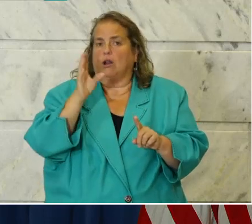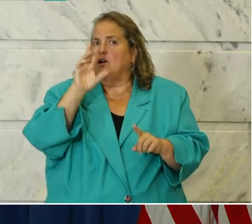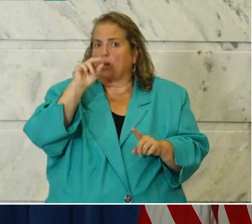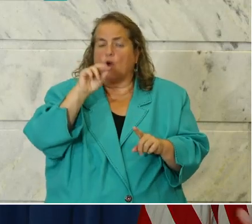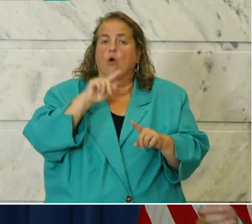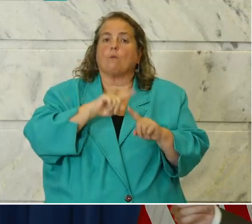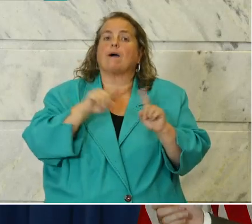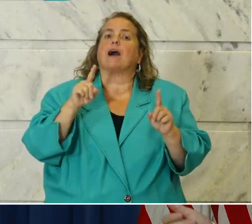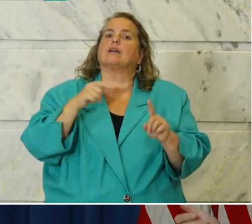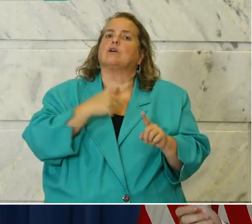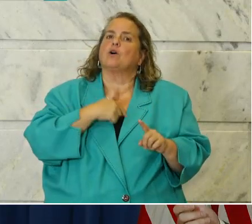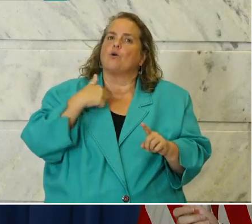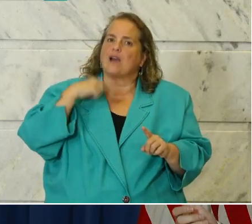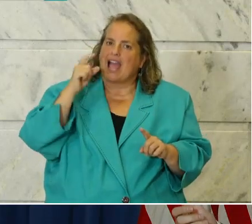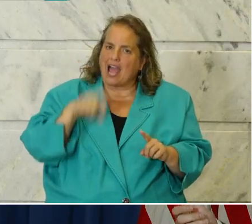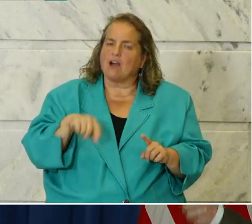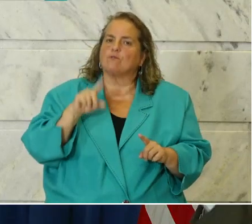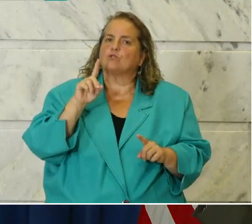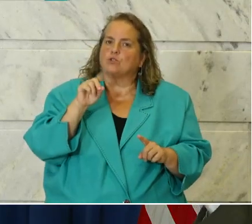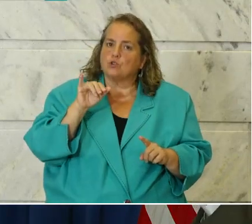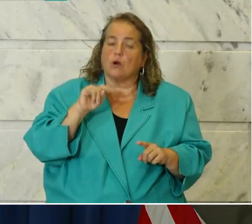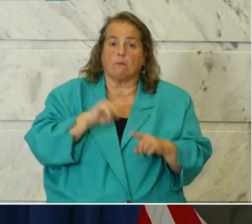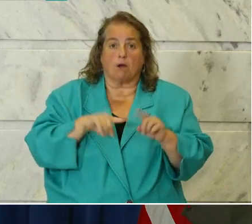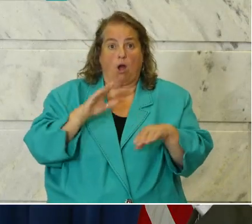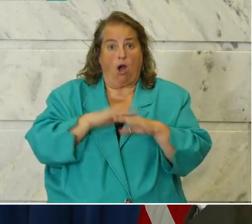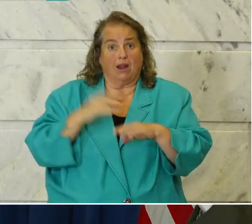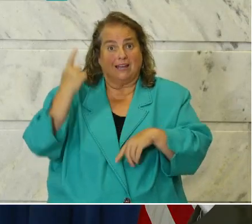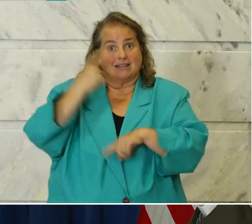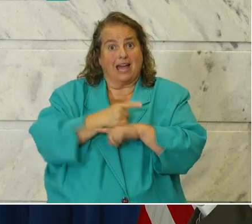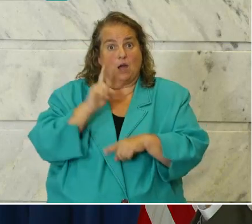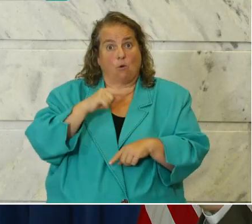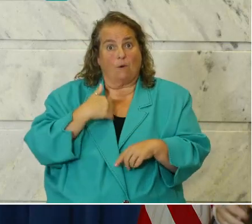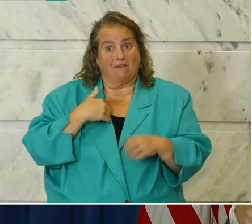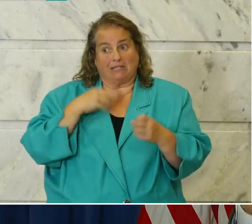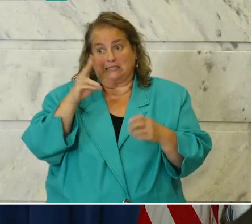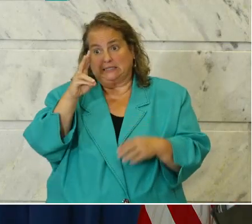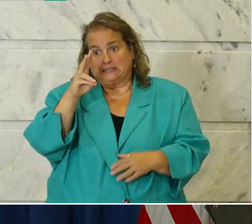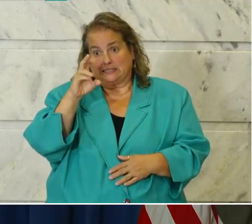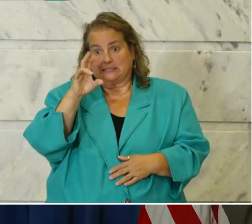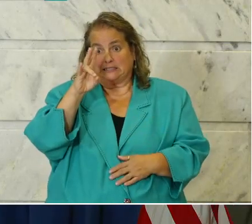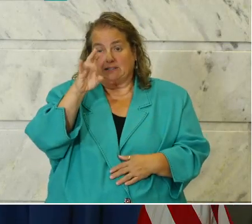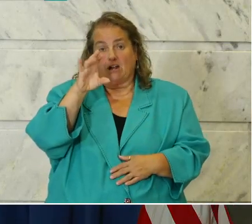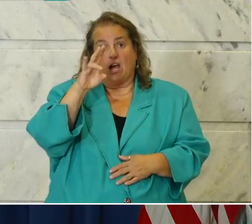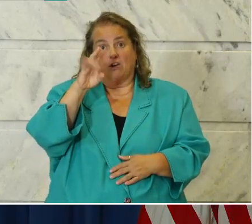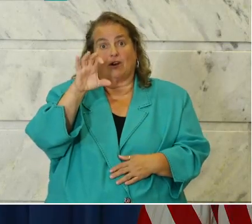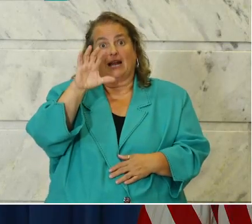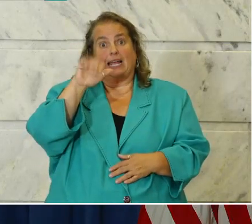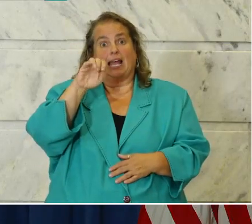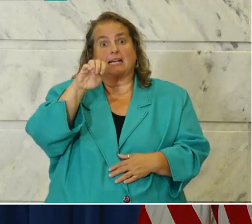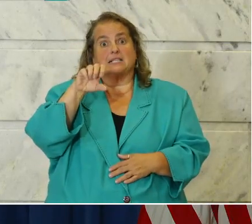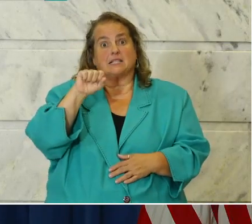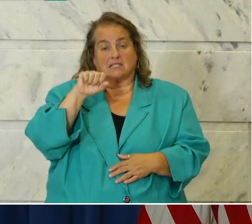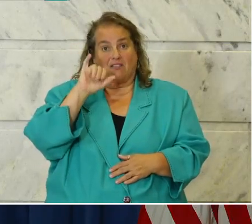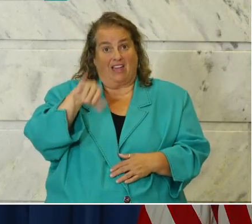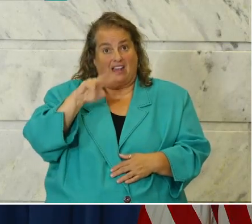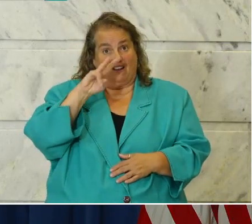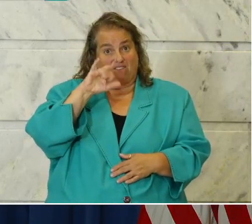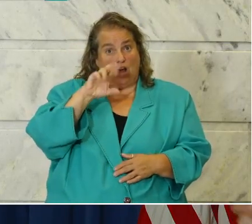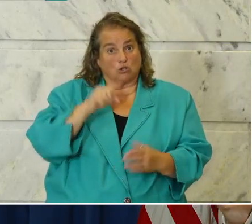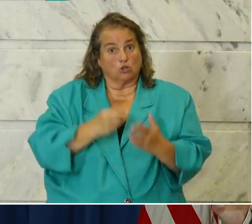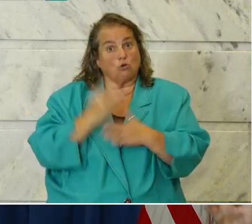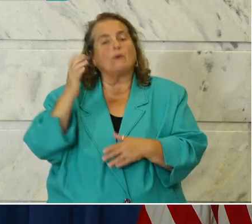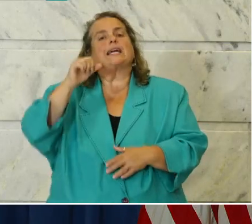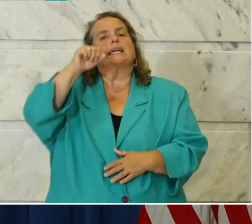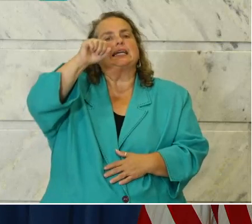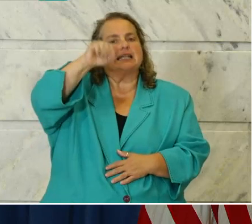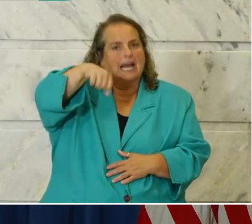virus is? On a day that we have 600-700 cases, does it say that the virus is growing? Yes. The